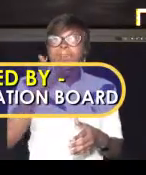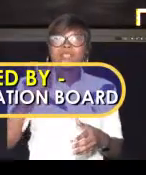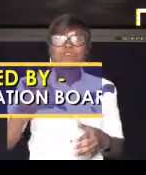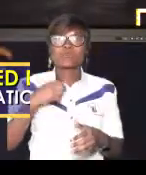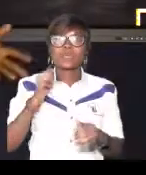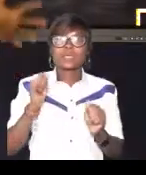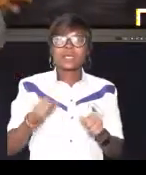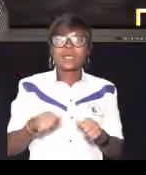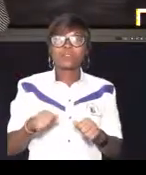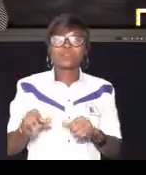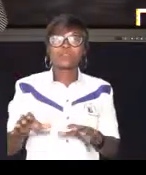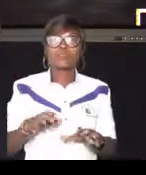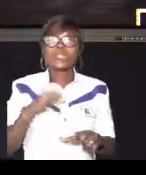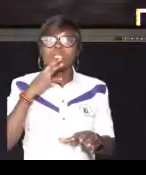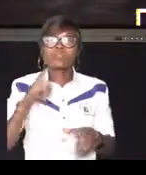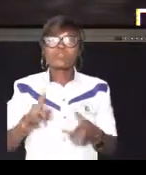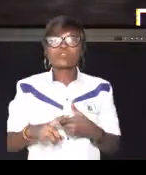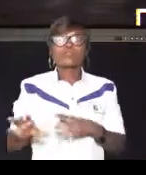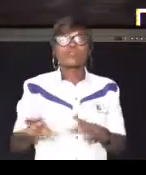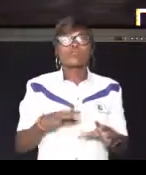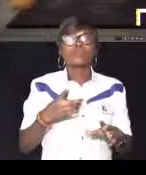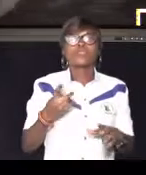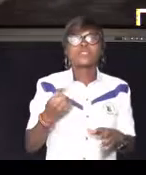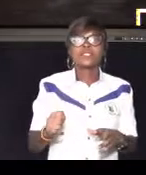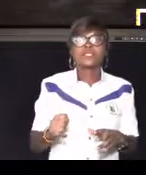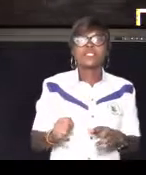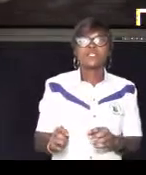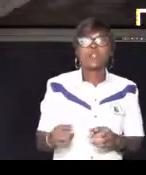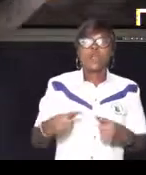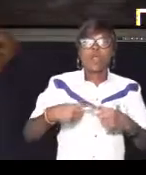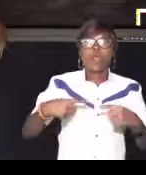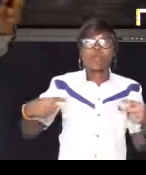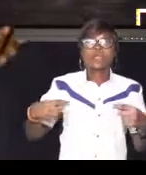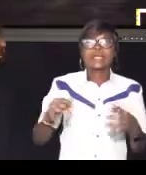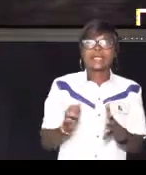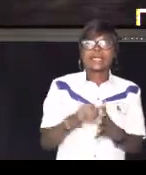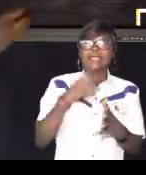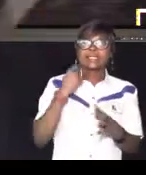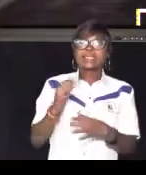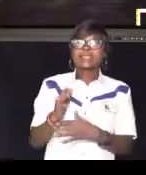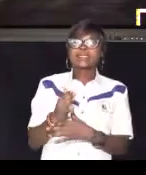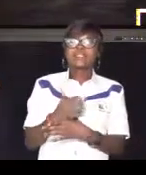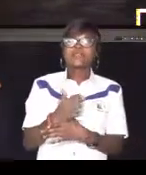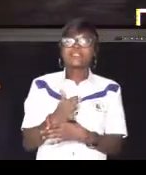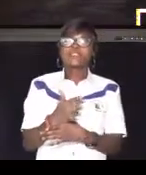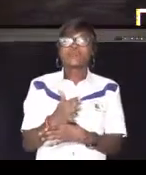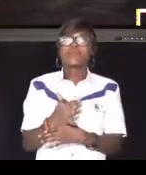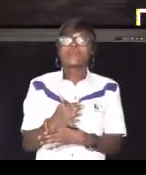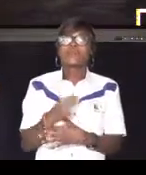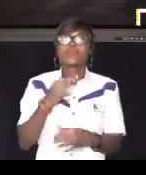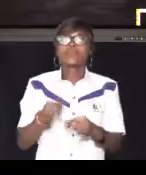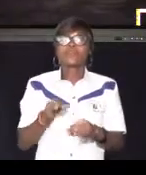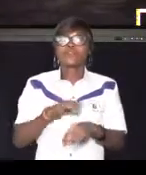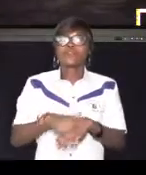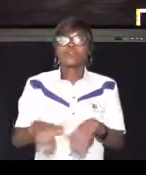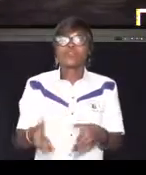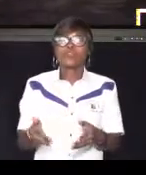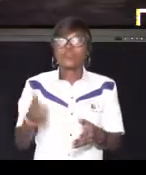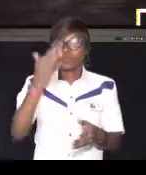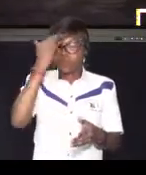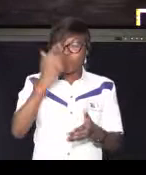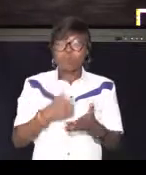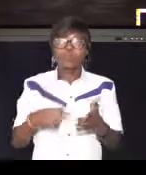best that we can do is to do the opposite operation of multiplication. That is division. If you don't know what you're multiplying with 9 to get